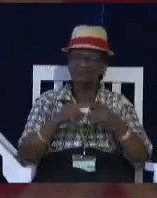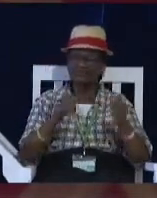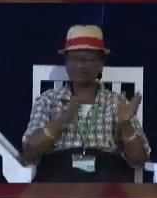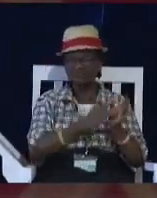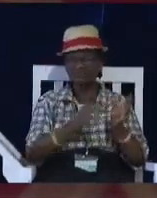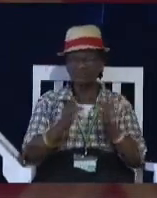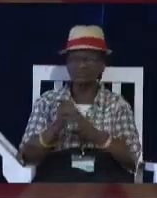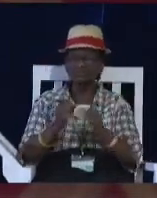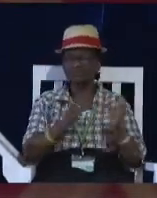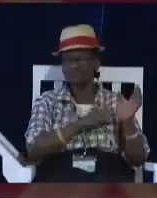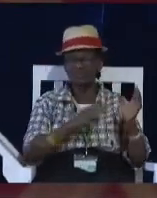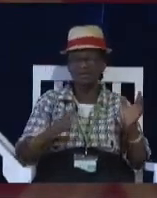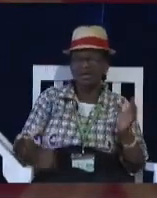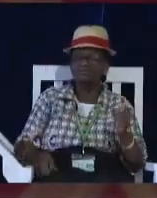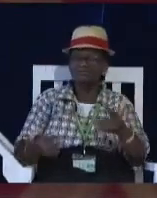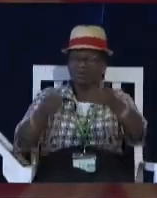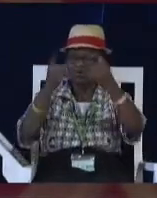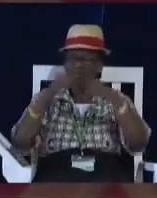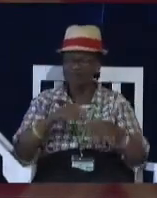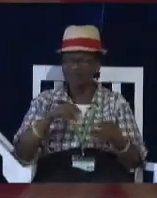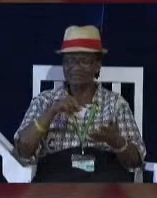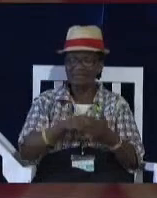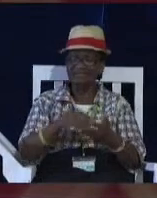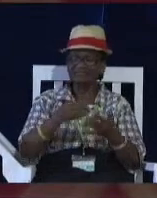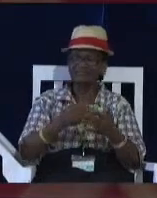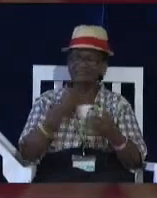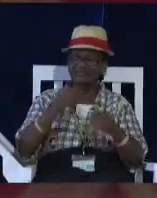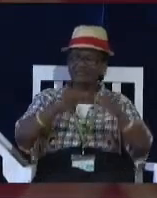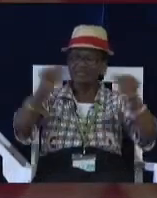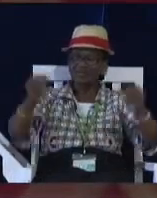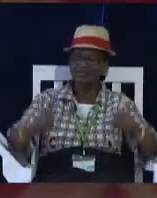And I'm counting now. 1.